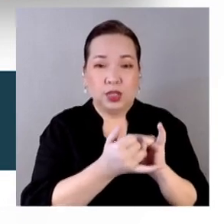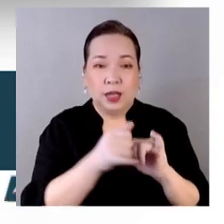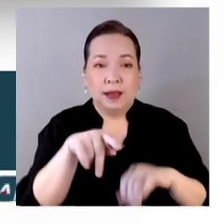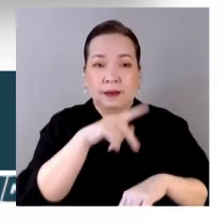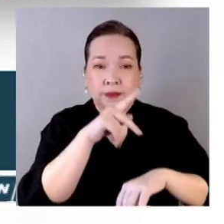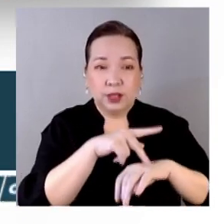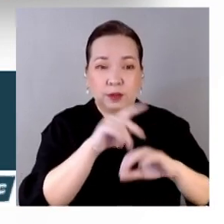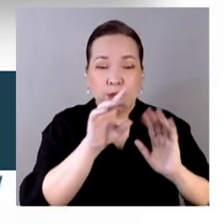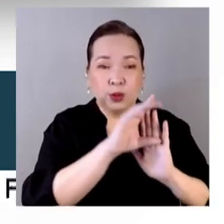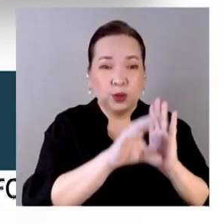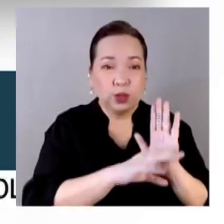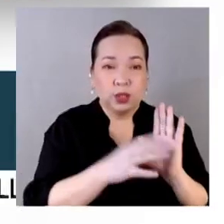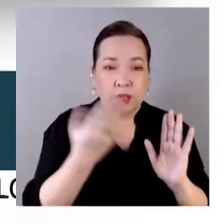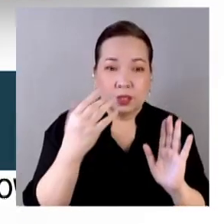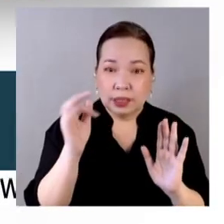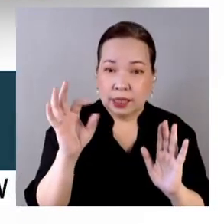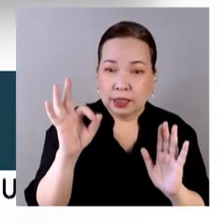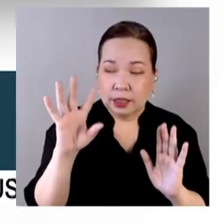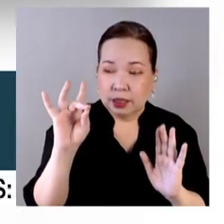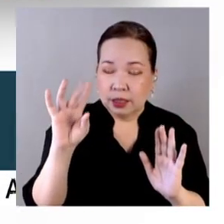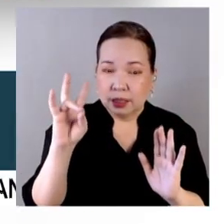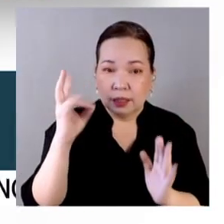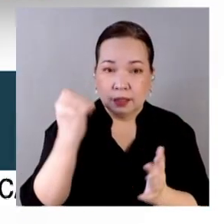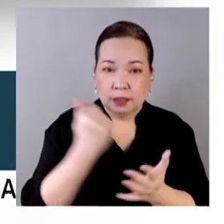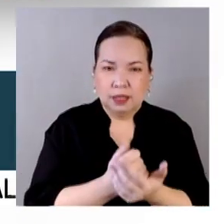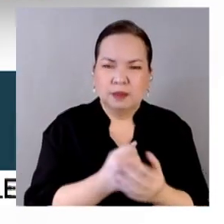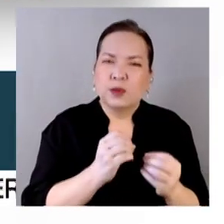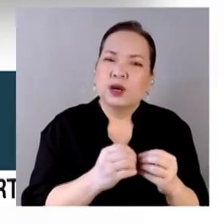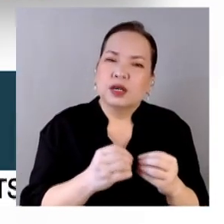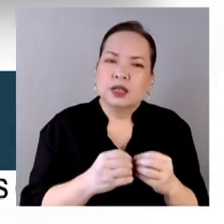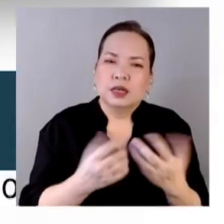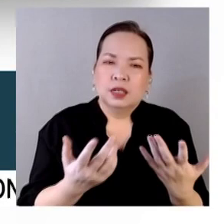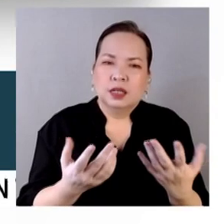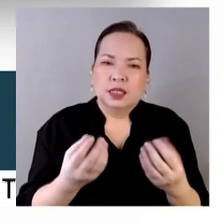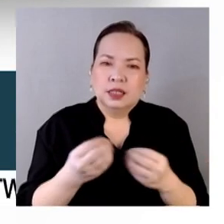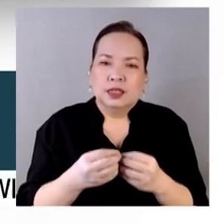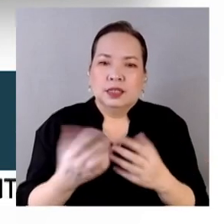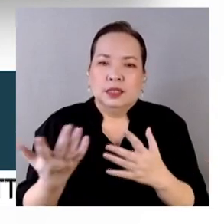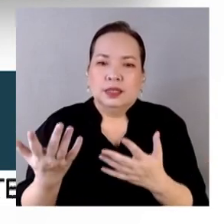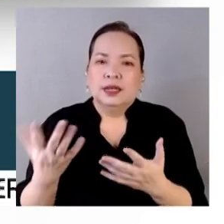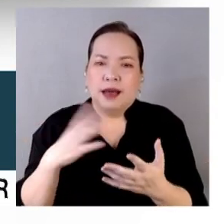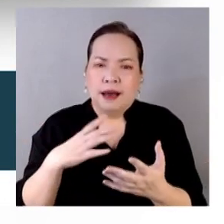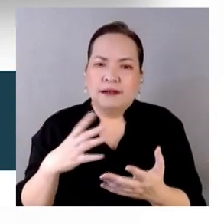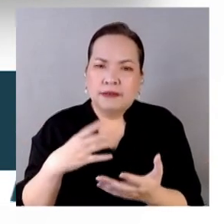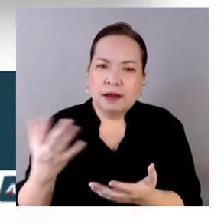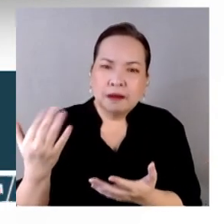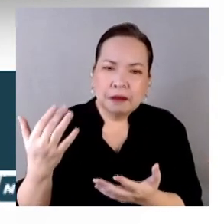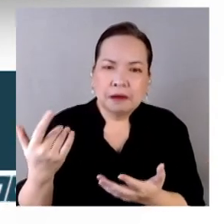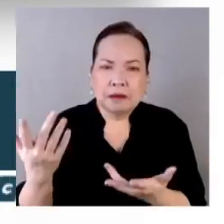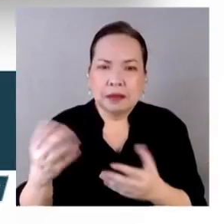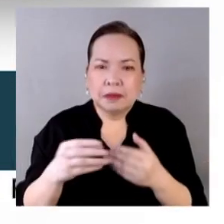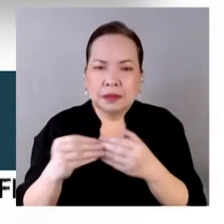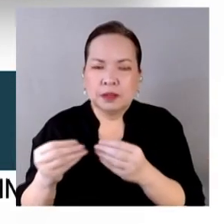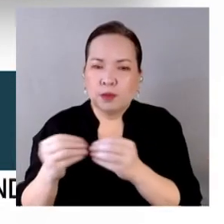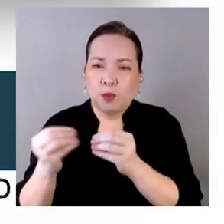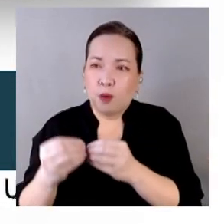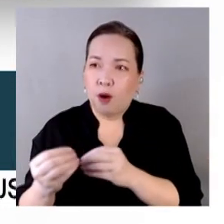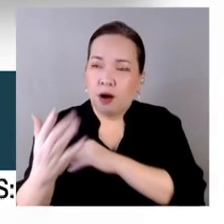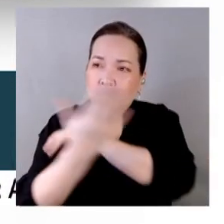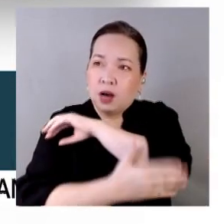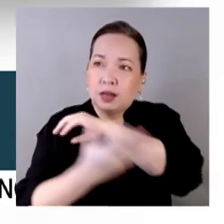Constitution could eventually lead to more foreign investors. Ako'y naniniwala dyan.